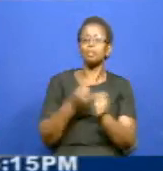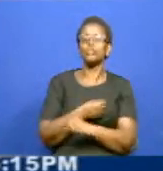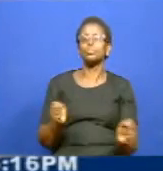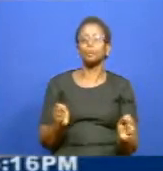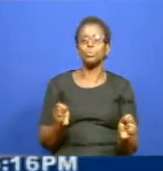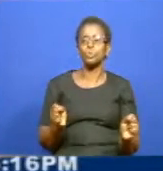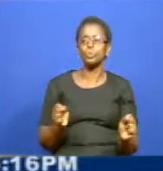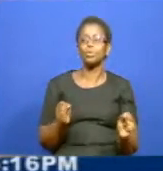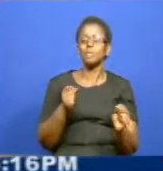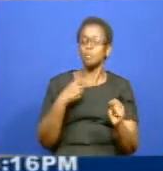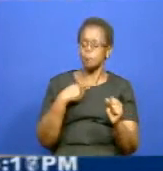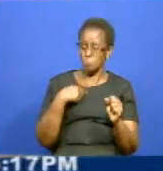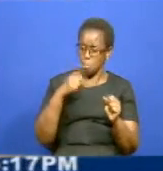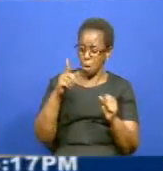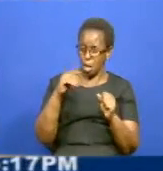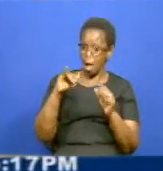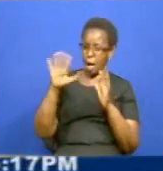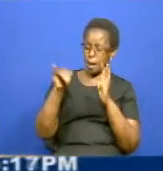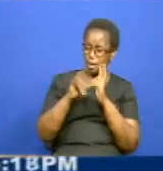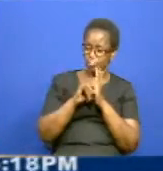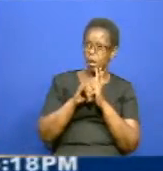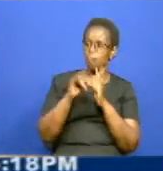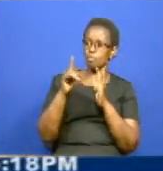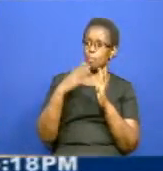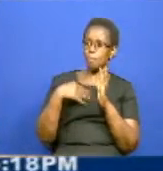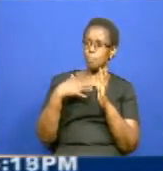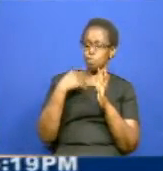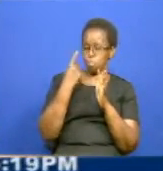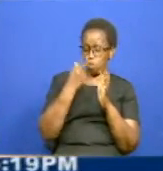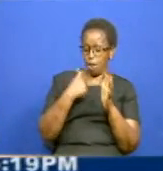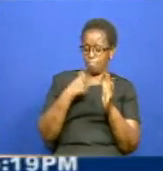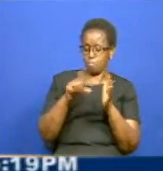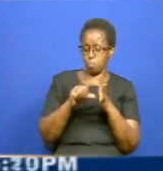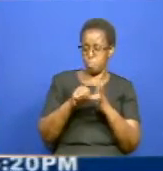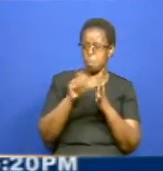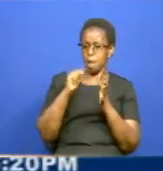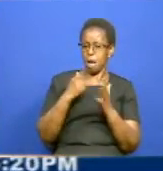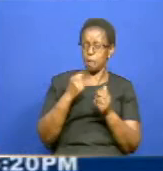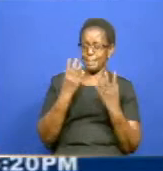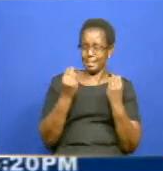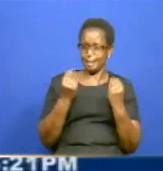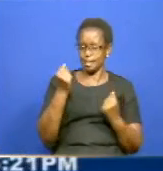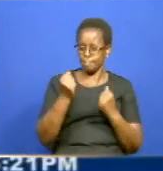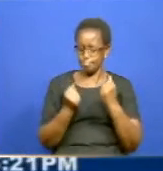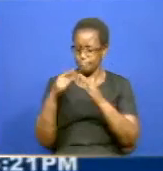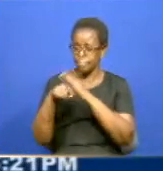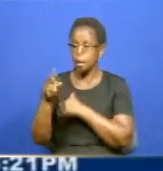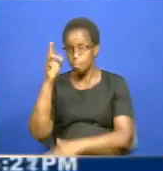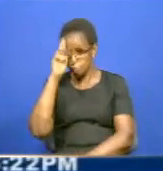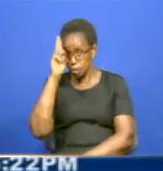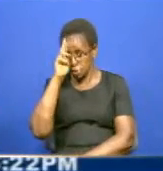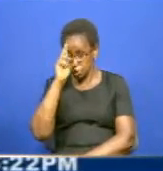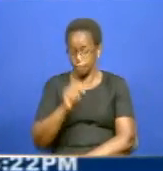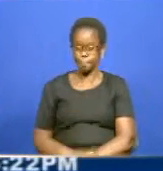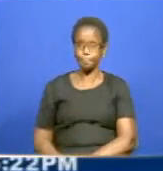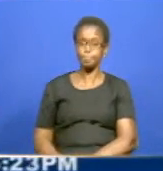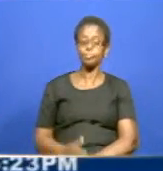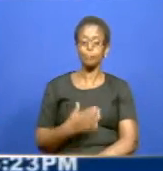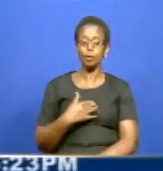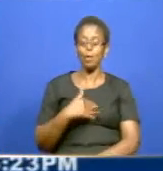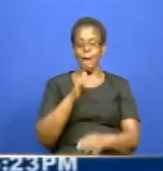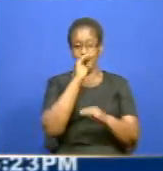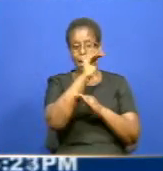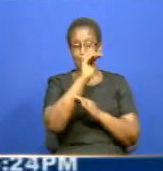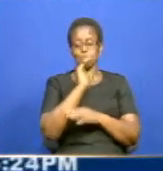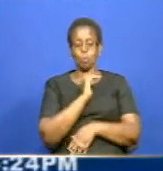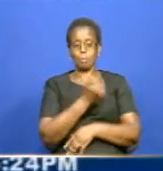but identified even for people with problems to go to them to be assisted. I want to urge the committee, Mr. Speaker, chaired by Yusuf